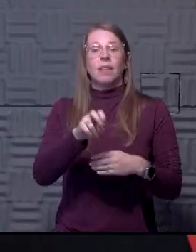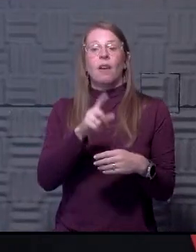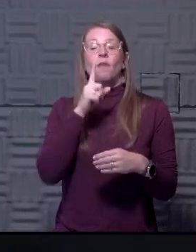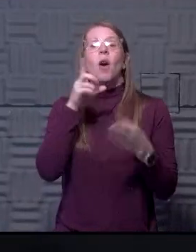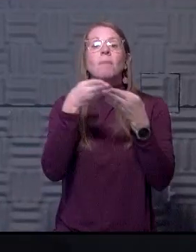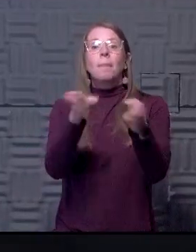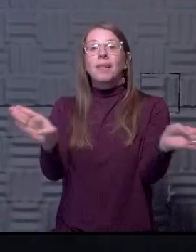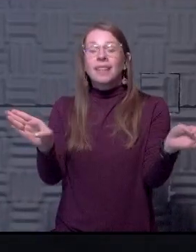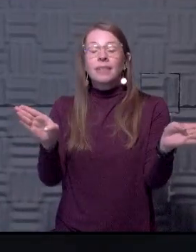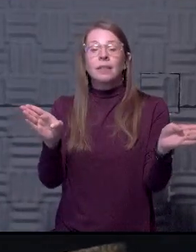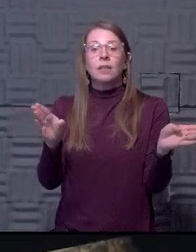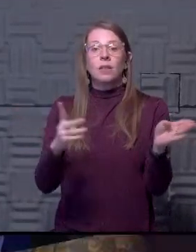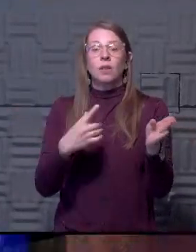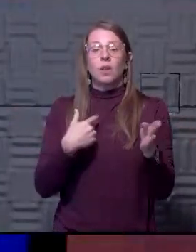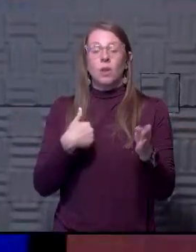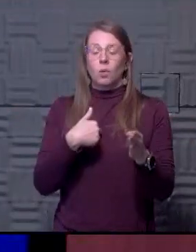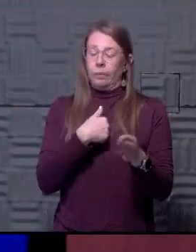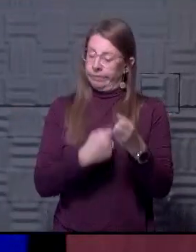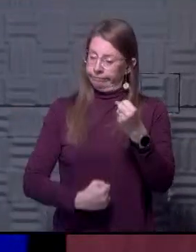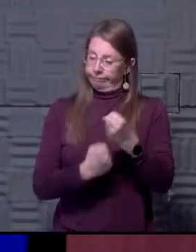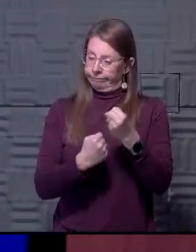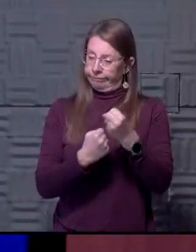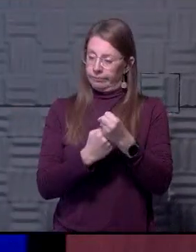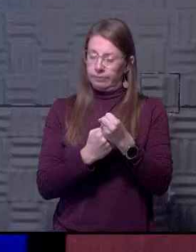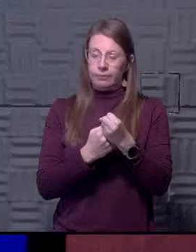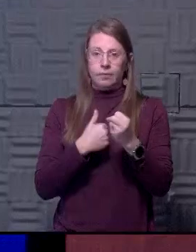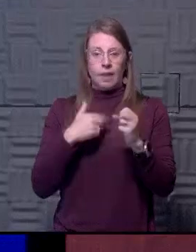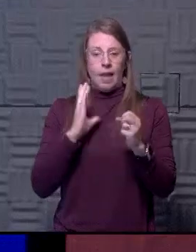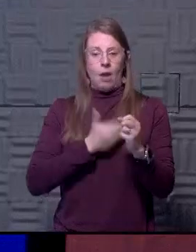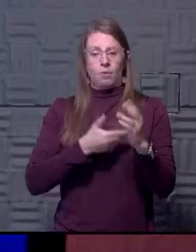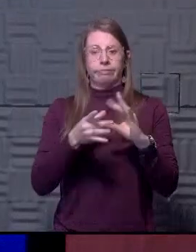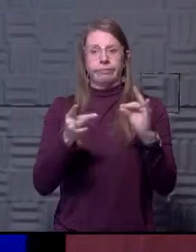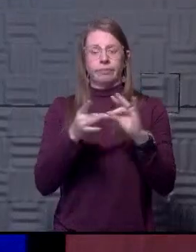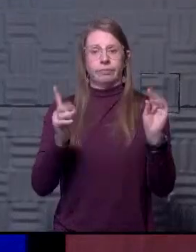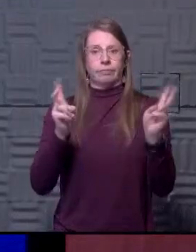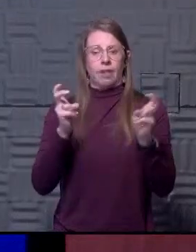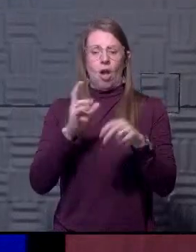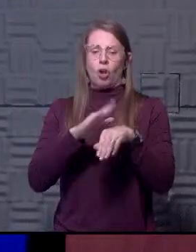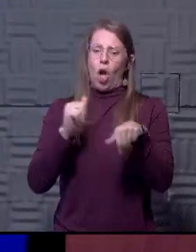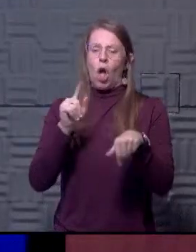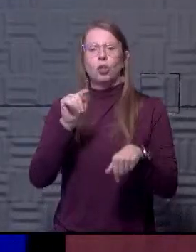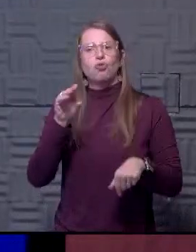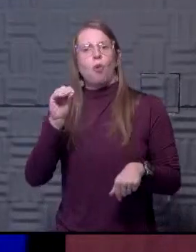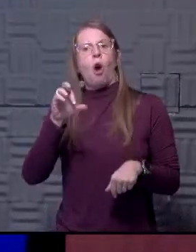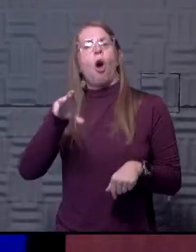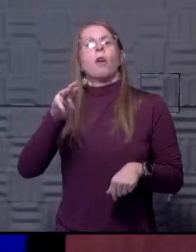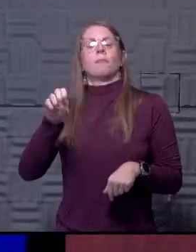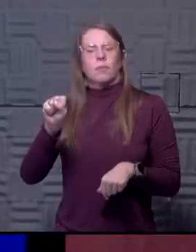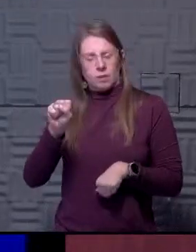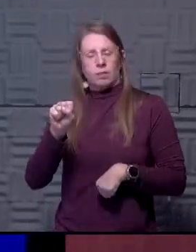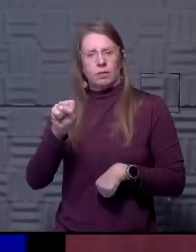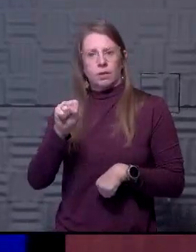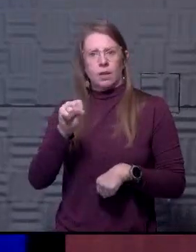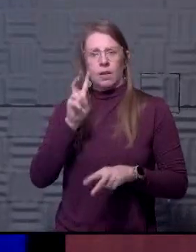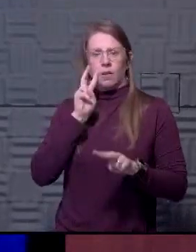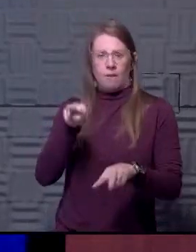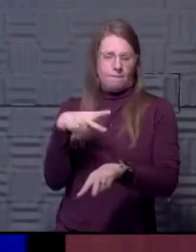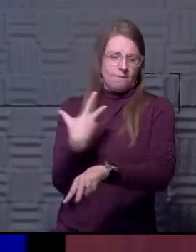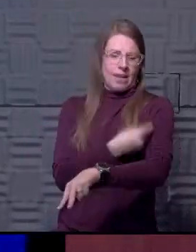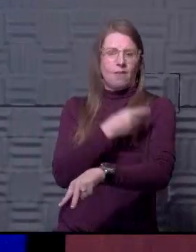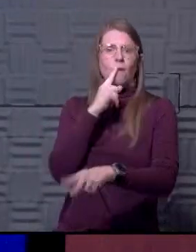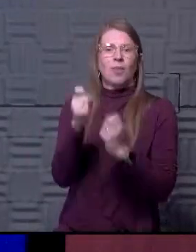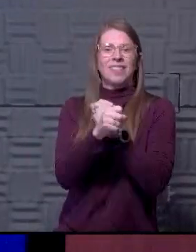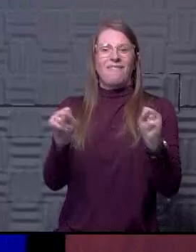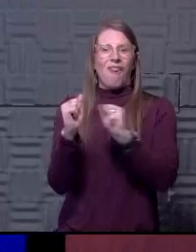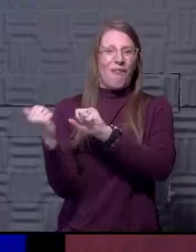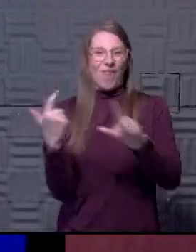public, we are standing by our words. Here's, we have our call to arms. Yes. Getting vaccine in order to keep us all safe.